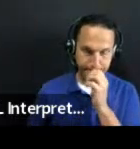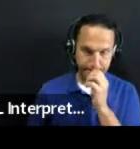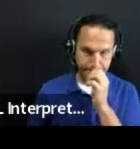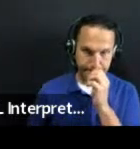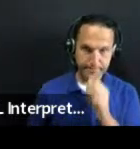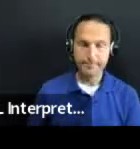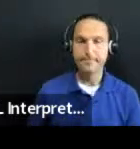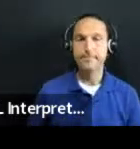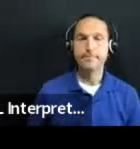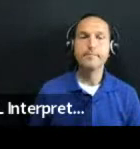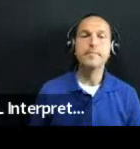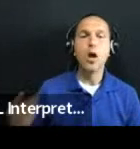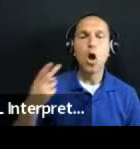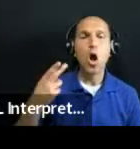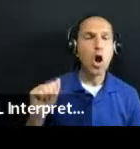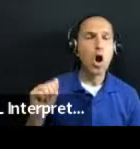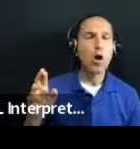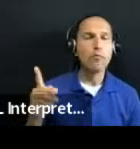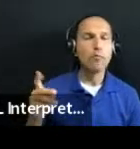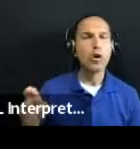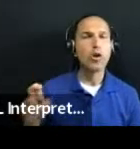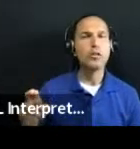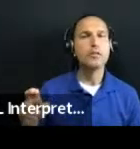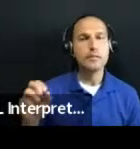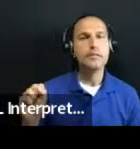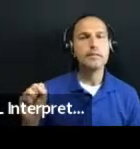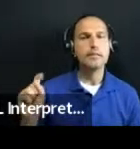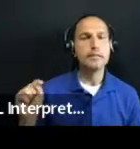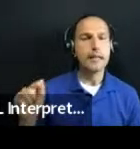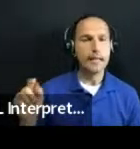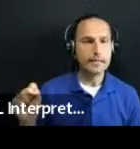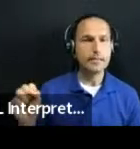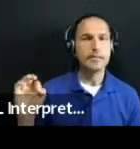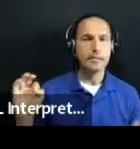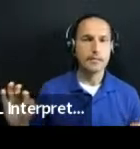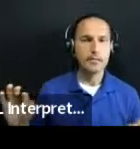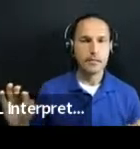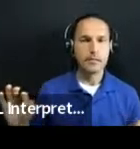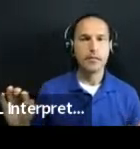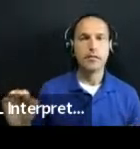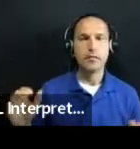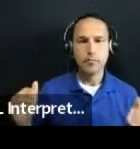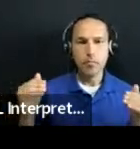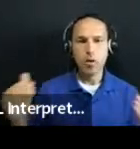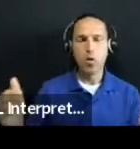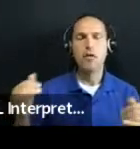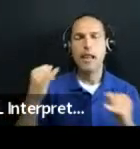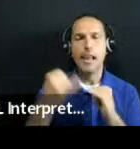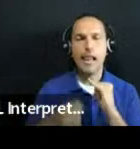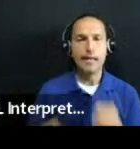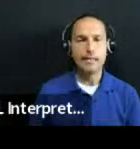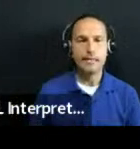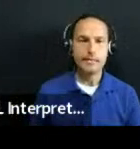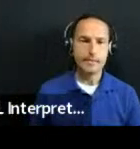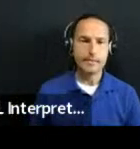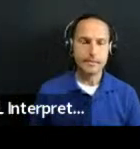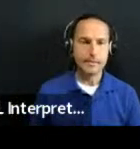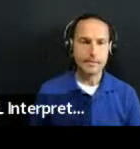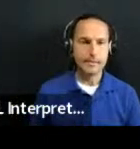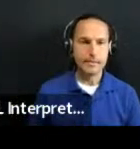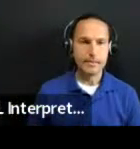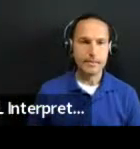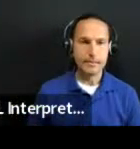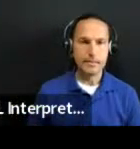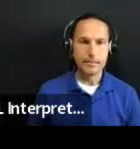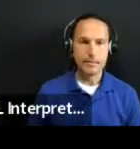right, so yeah, proper states, and that was it for that one. So I just want to move on to the last. Oh